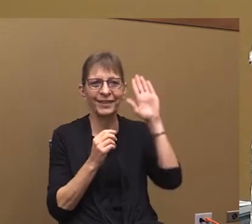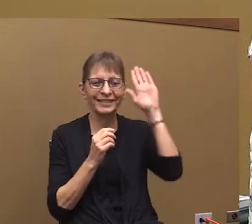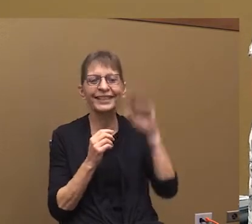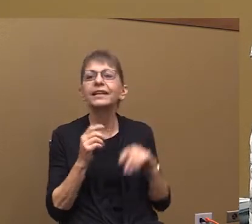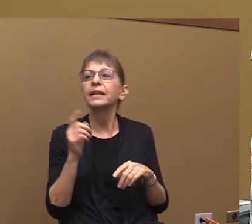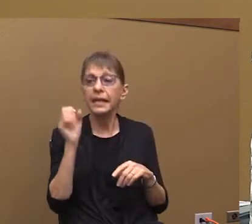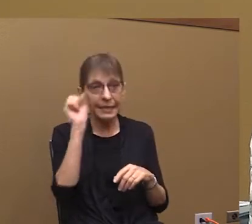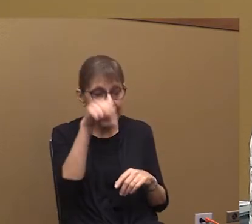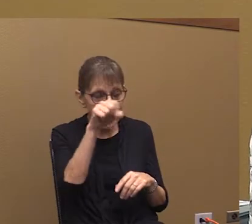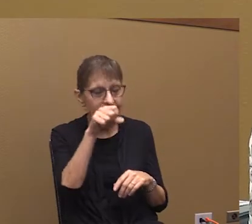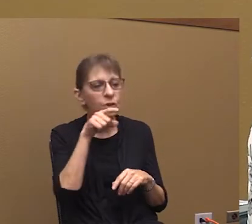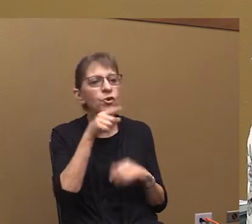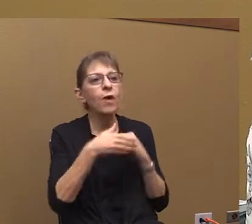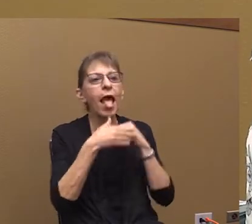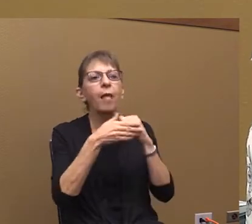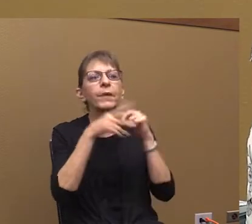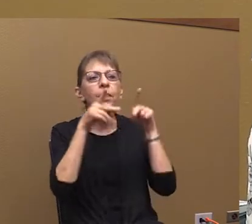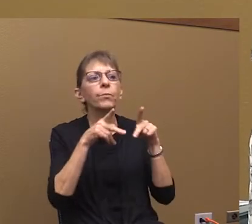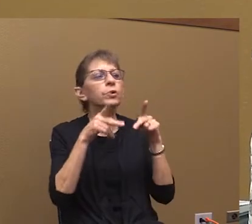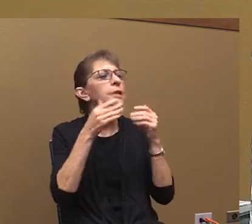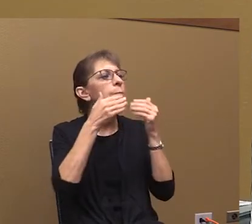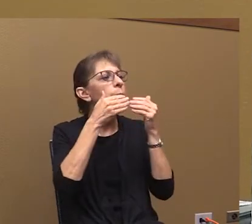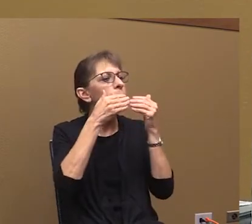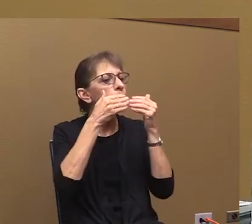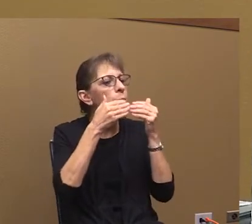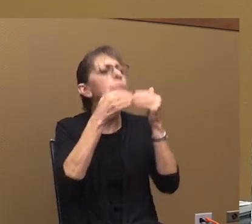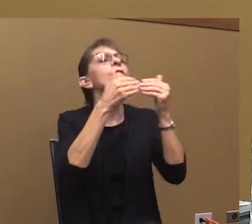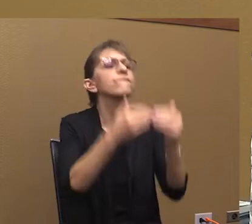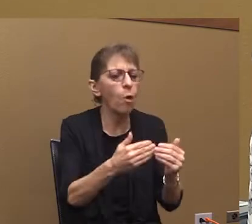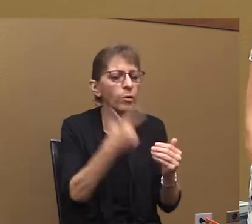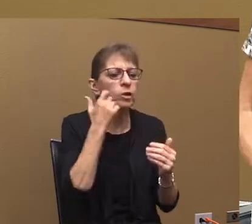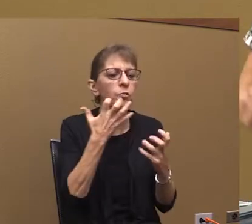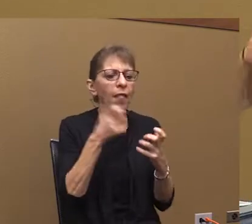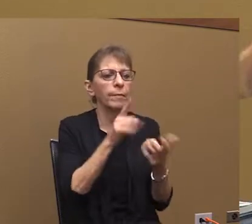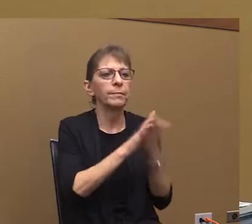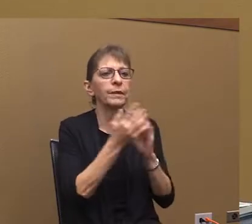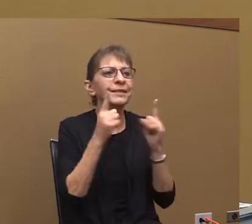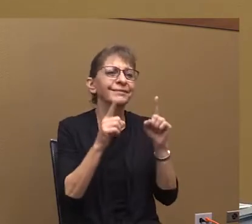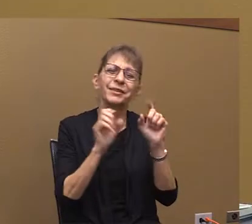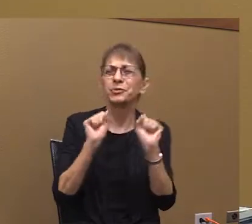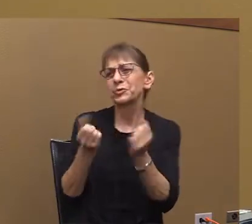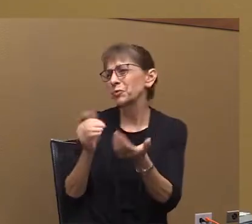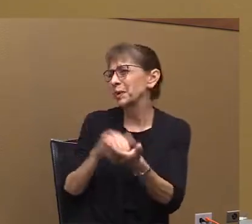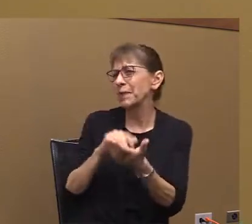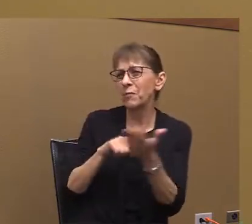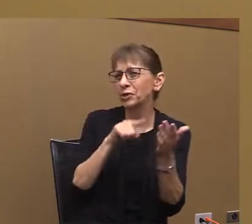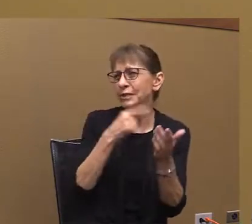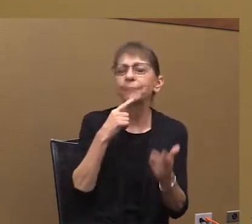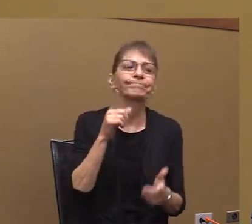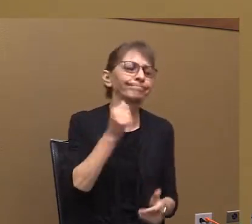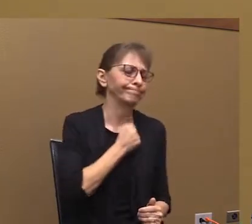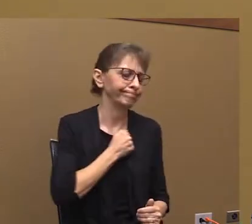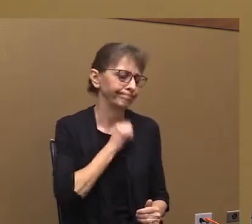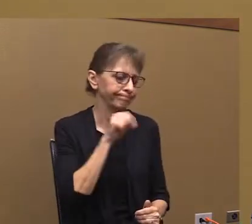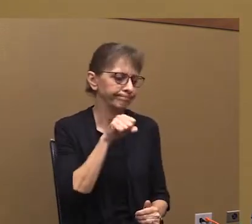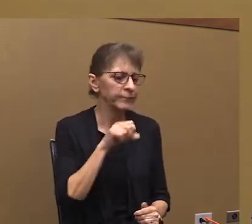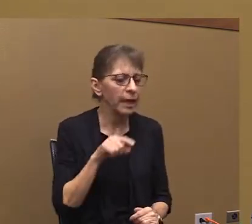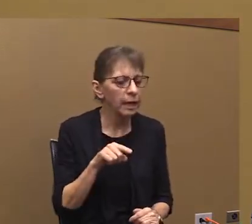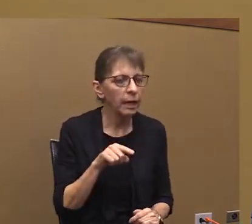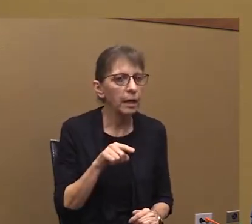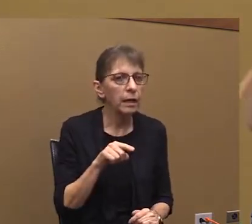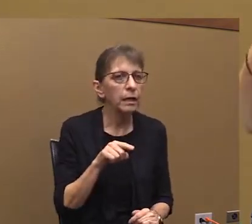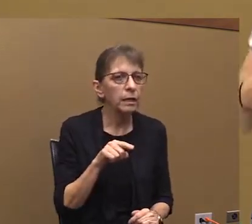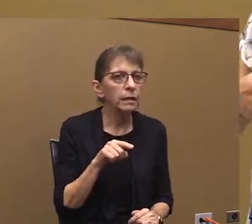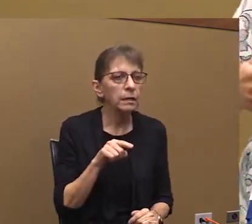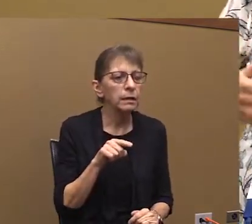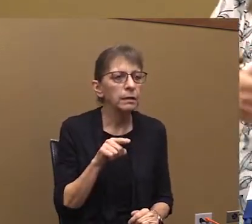Okay, all right. And I think that's the idea of true mediating, that you're helping the poor person move